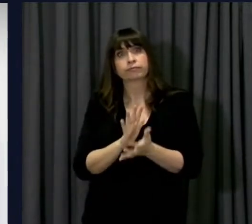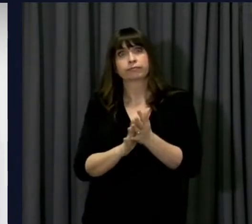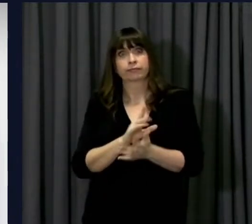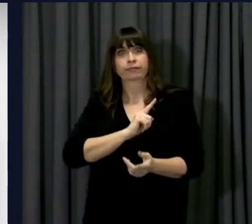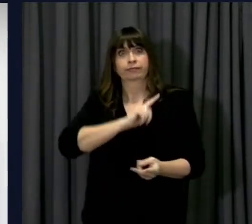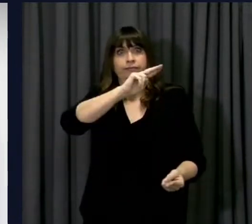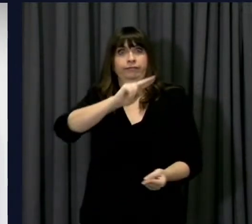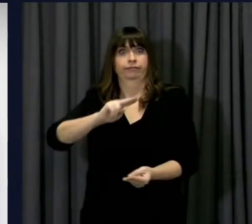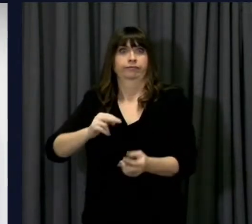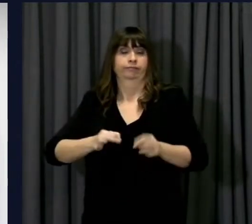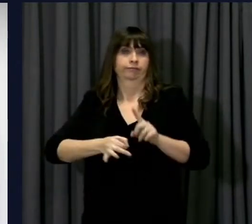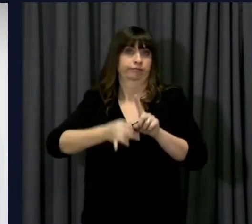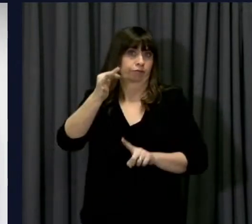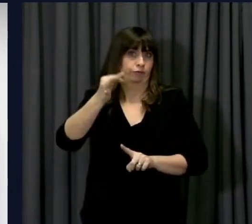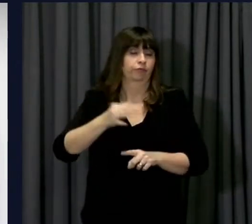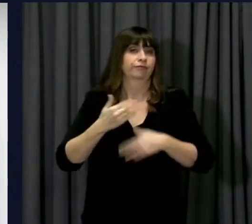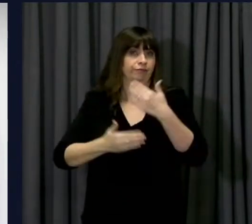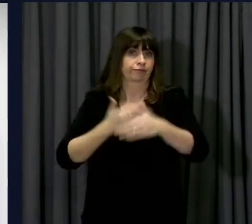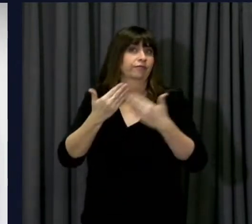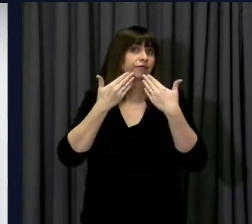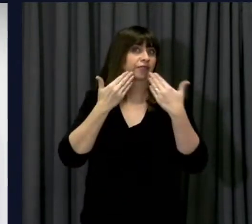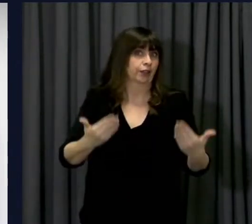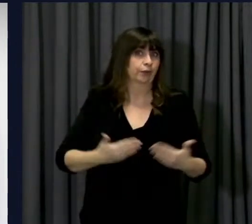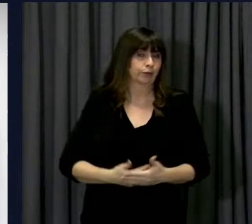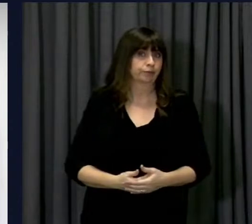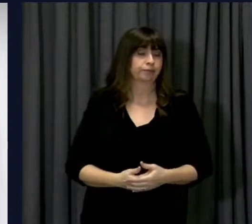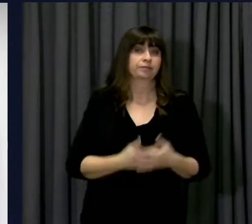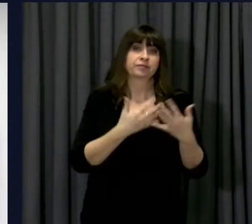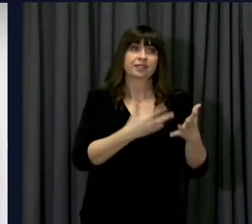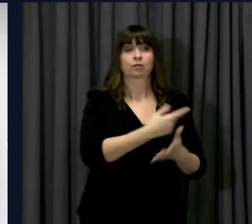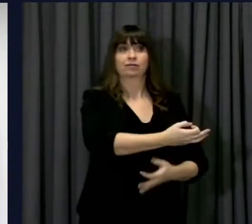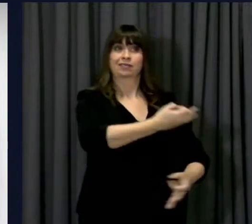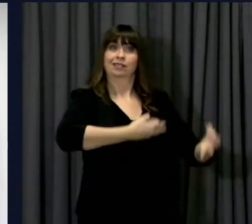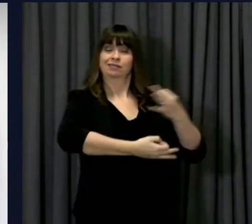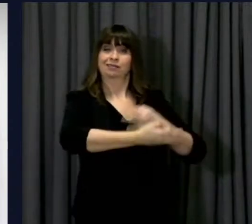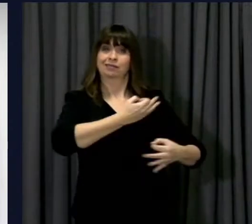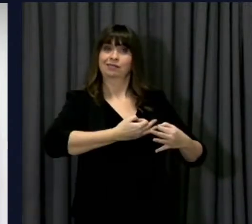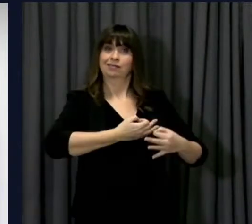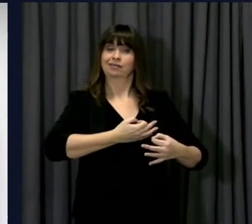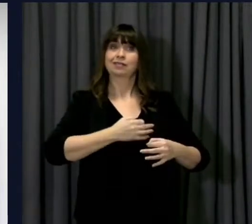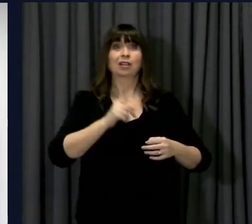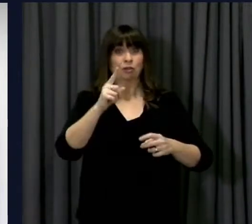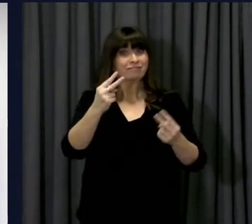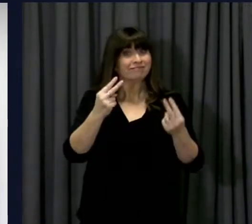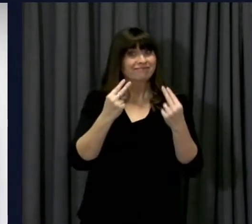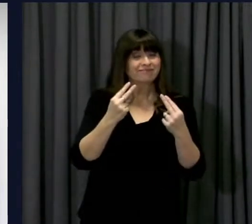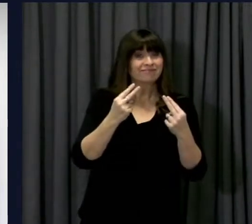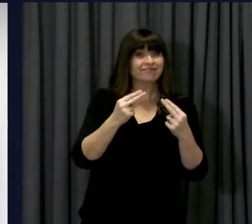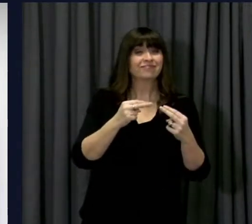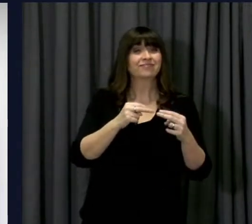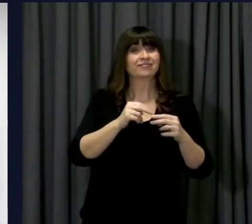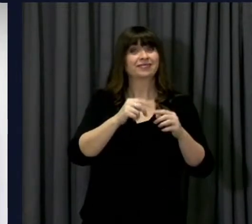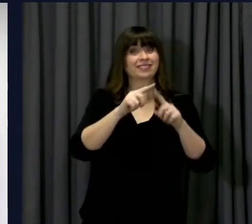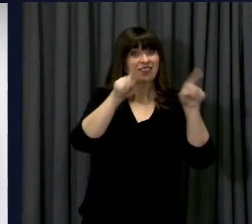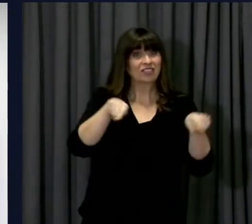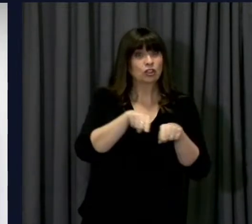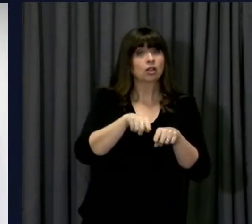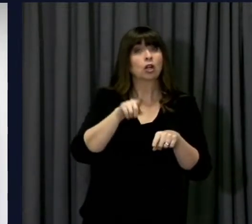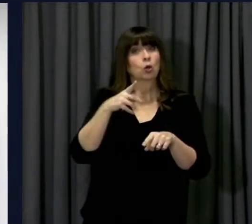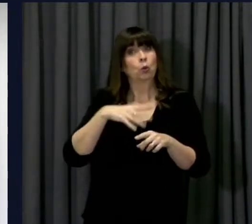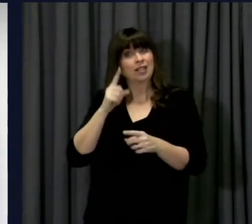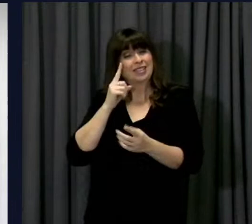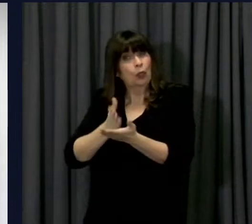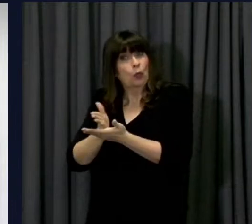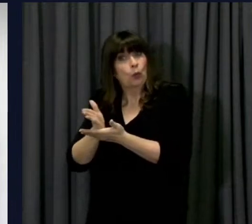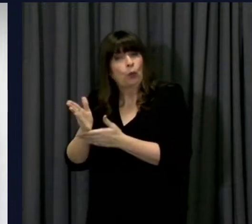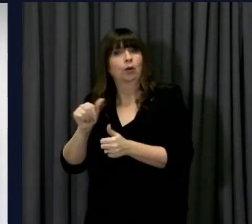difference. I'll take questions from journalists now, but as always, the answer will be broadcast live on our social media channels.